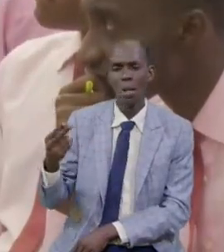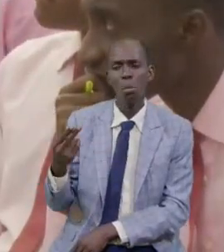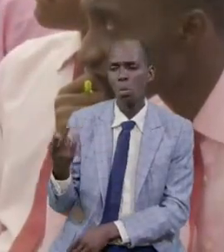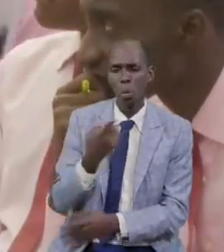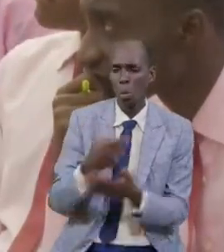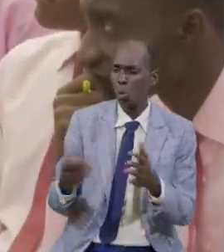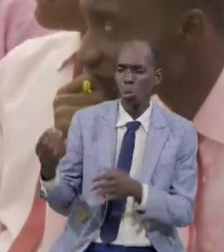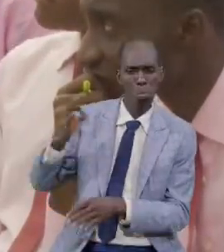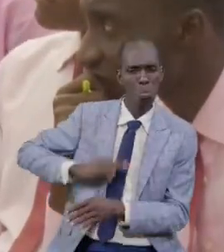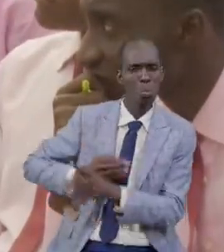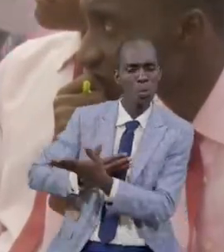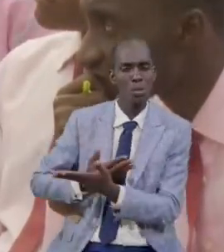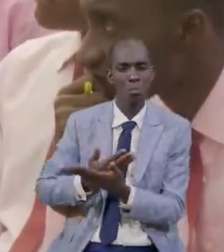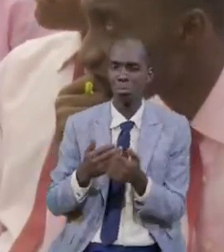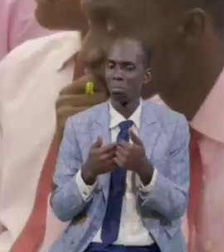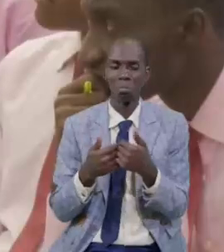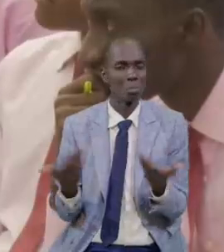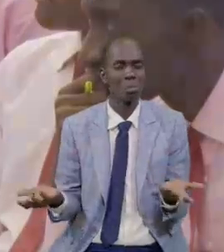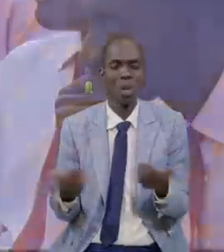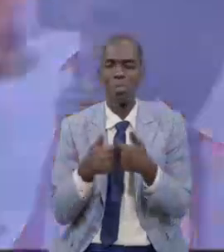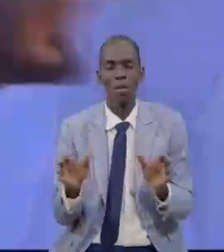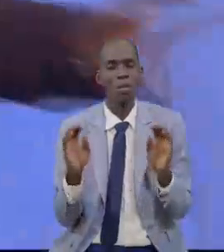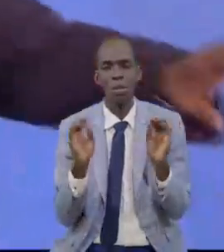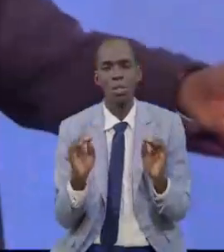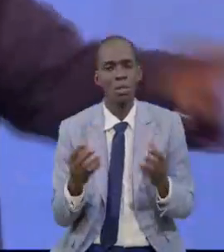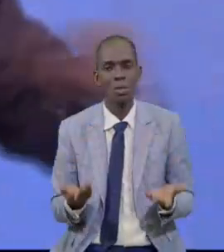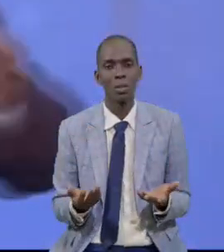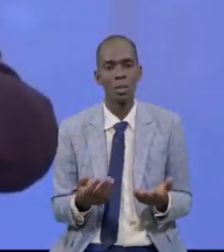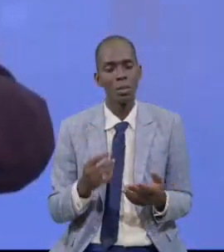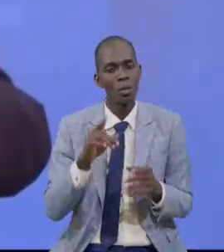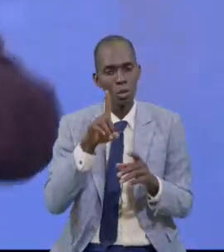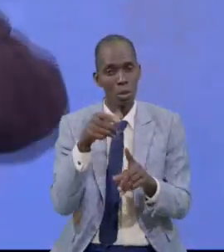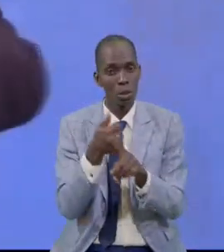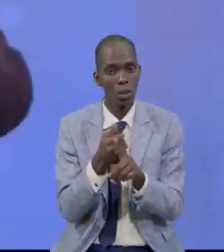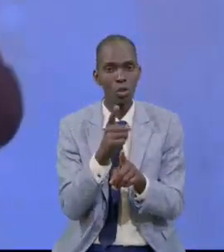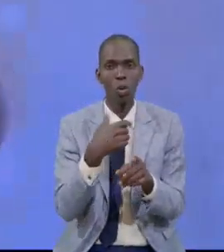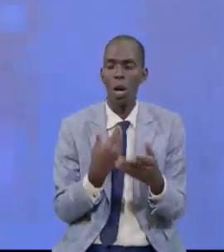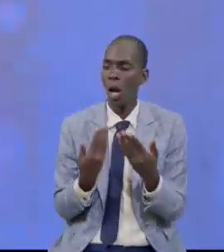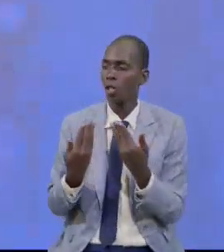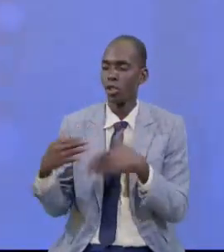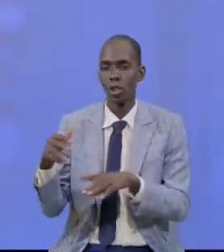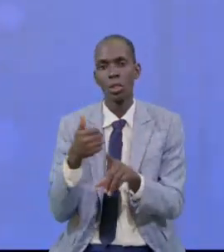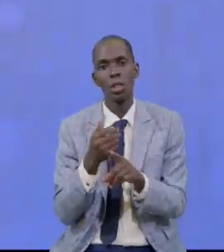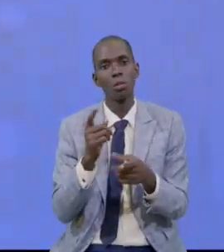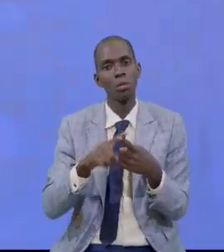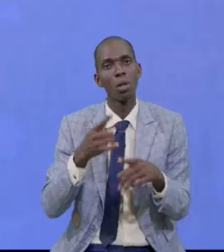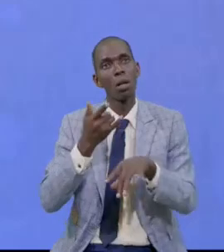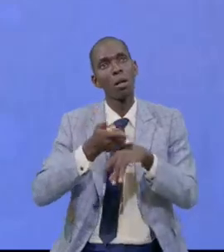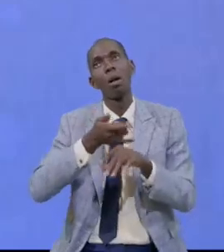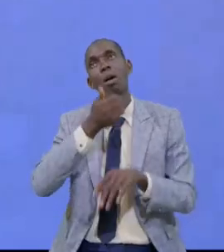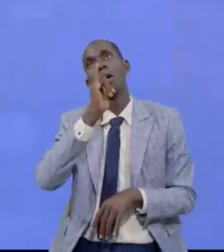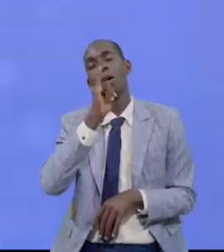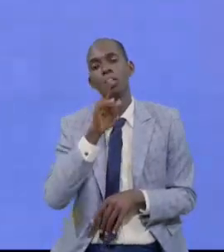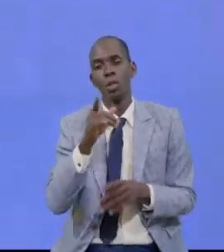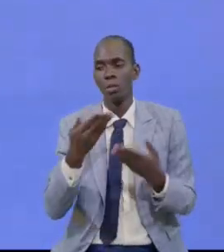about, you must think. You sold yourself to alcohol. You sold yourself to hard drugs. You